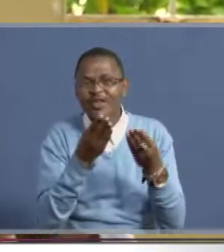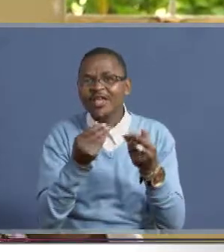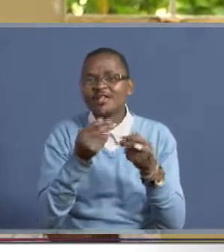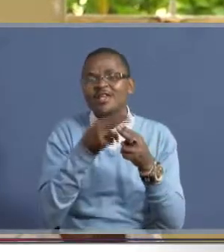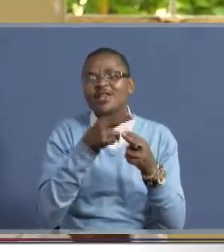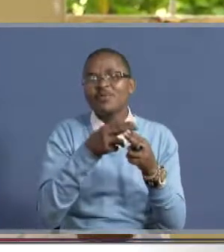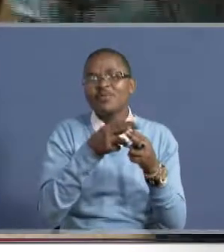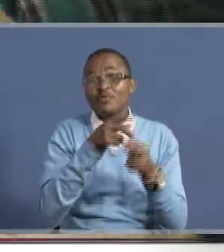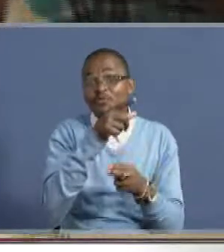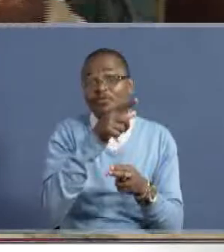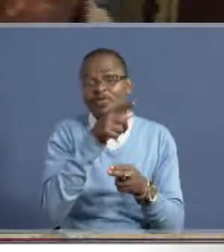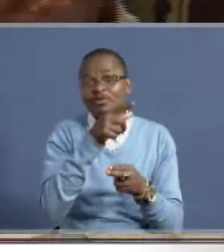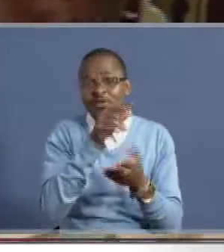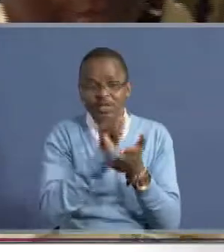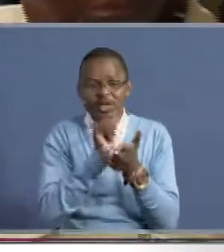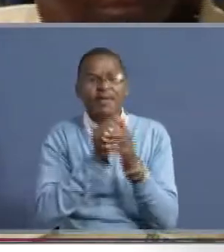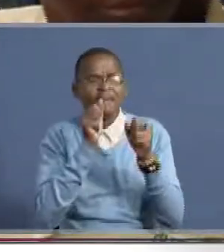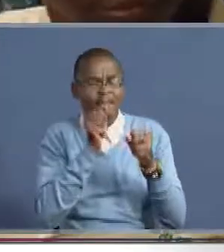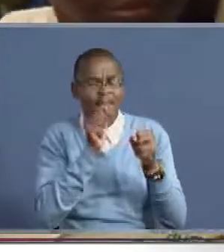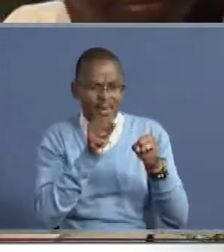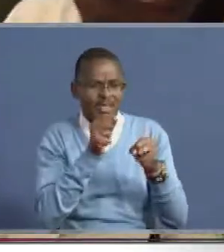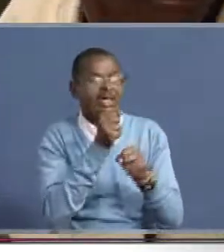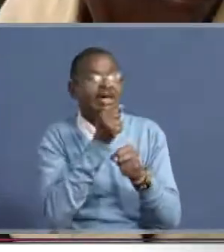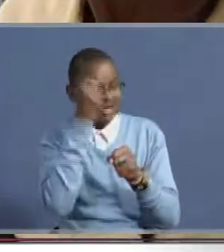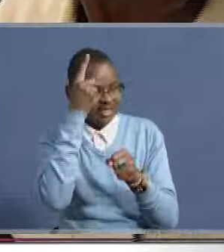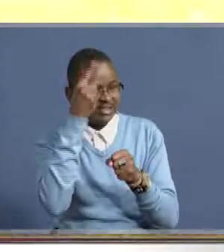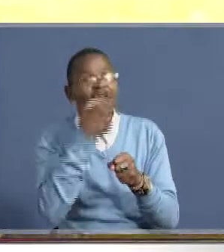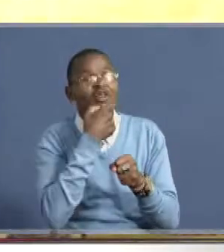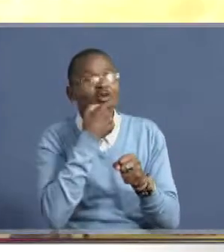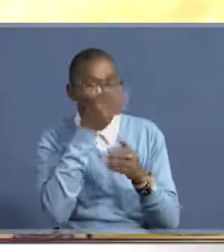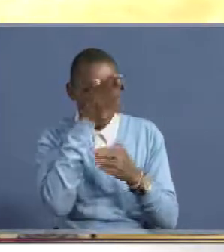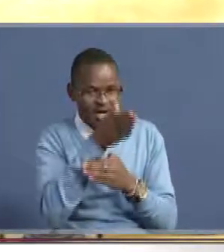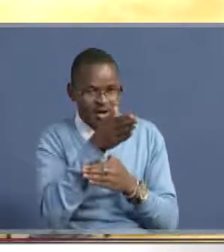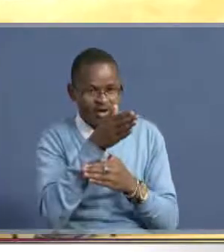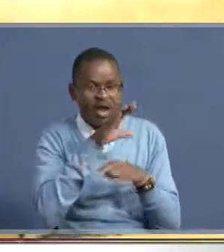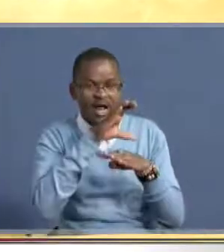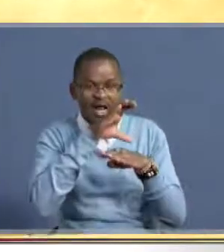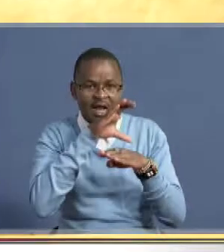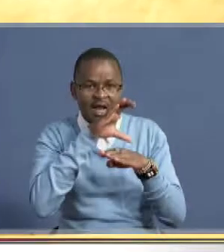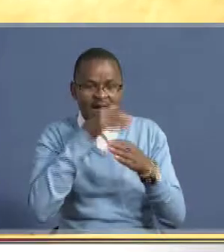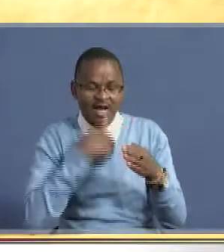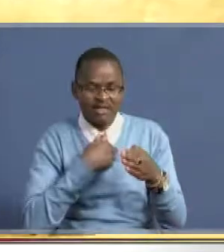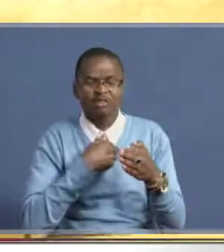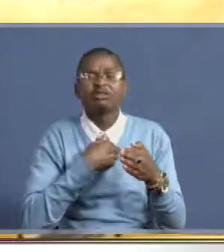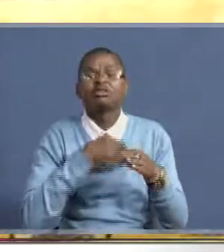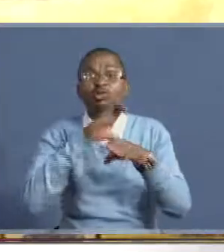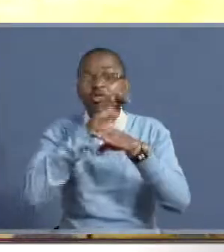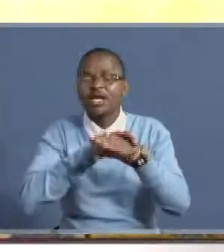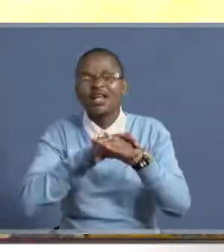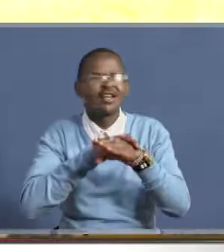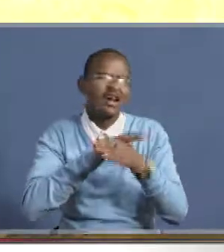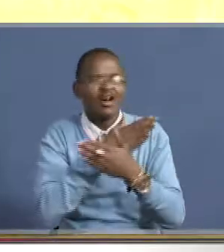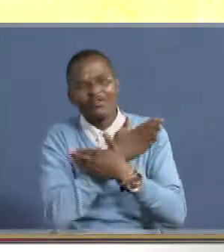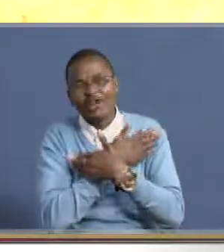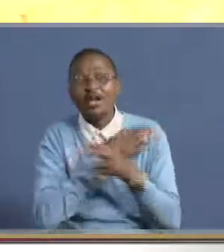name, maybe with the hope that that will make her understand the local Luo dialect. We had to get a name, more friendly name, because they